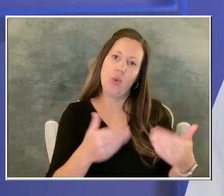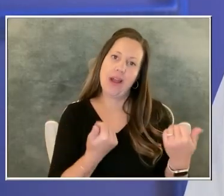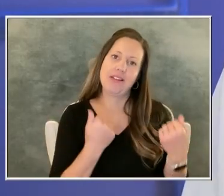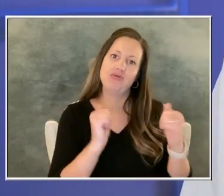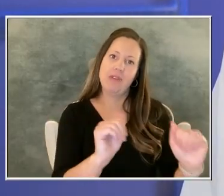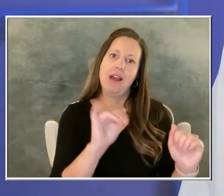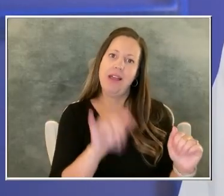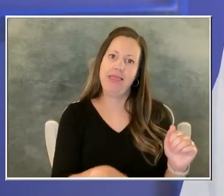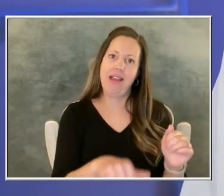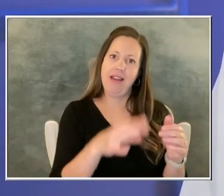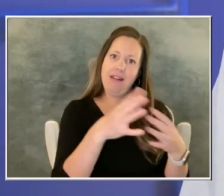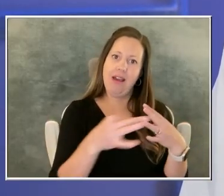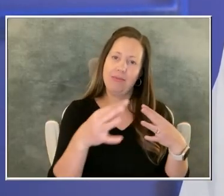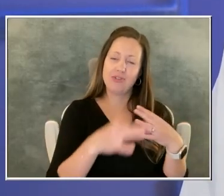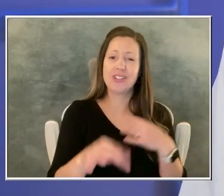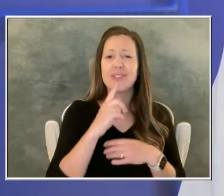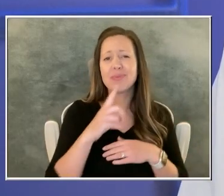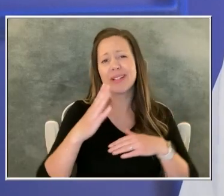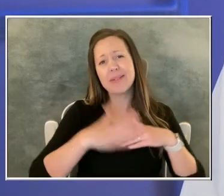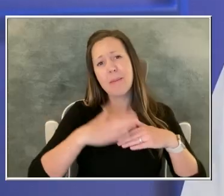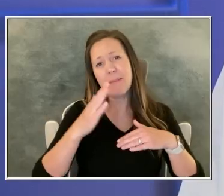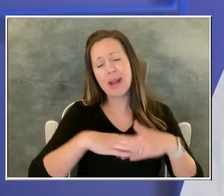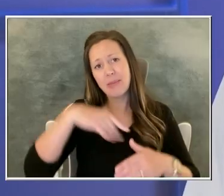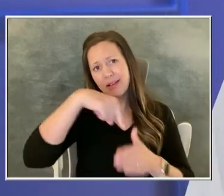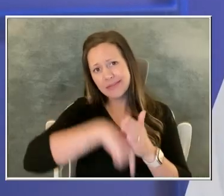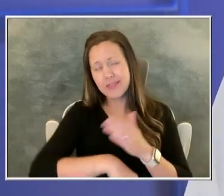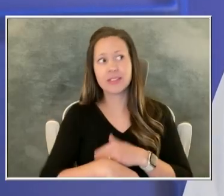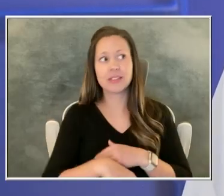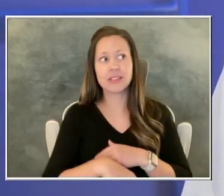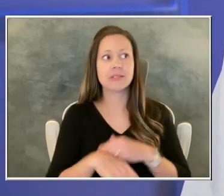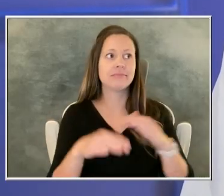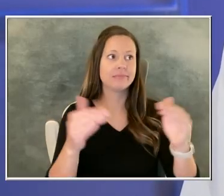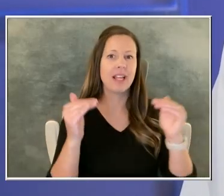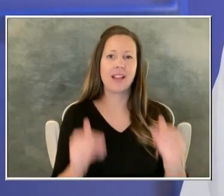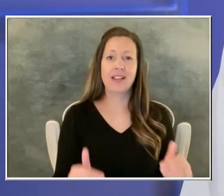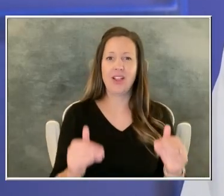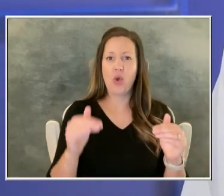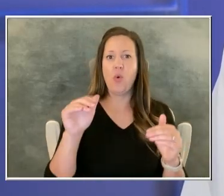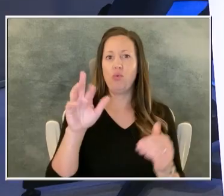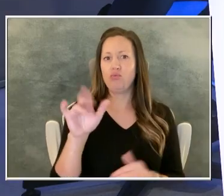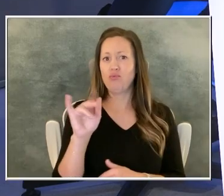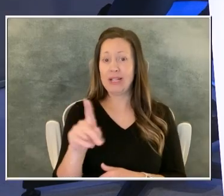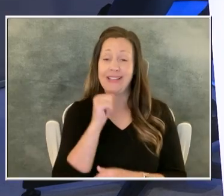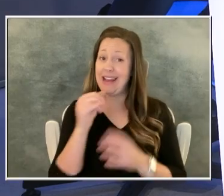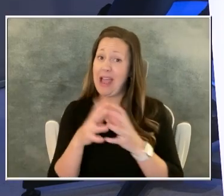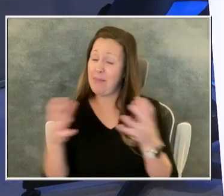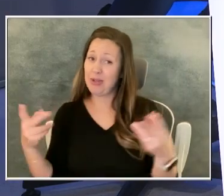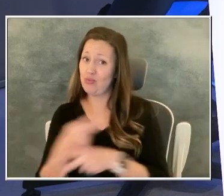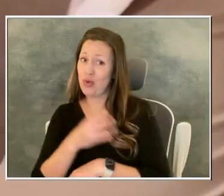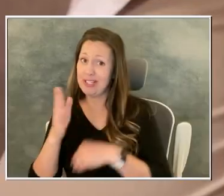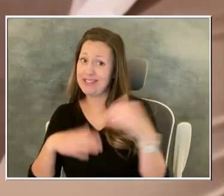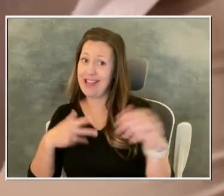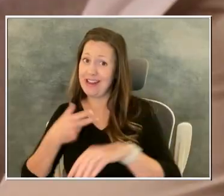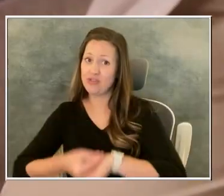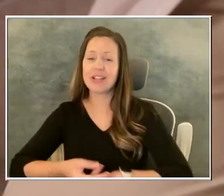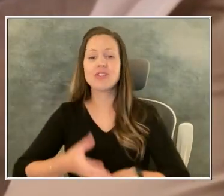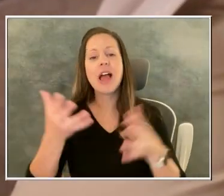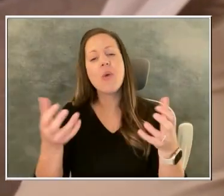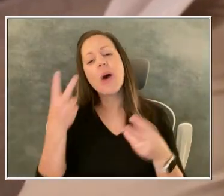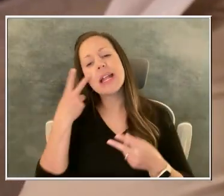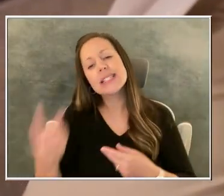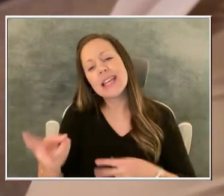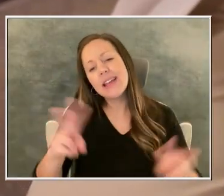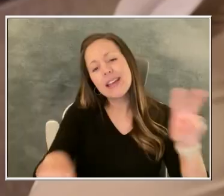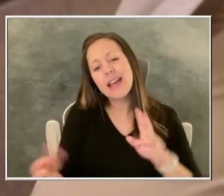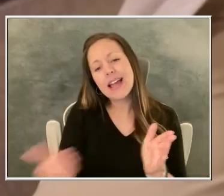it's very, very low risk, and it's really not that much worse than getting an injection. Well, let's look at the procedure again. It's not a surgery, so no